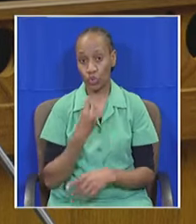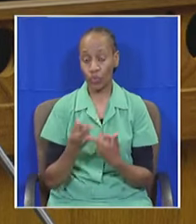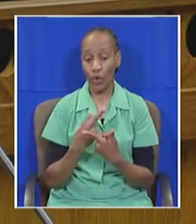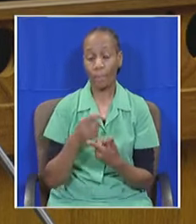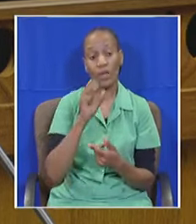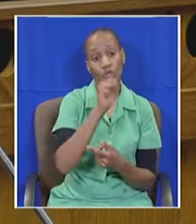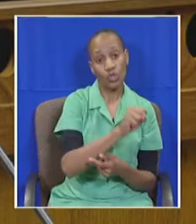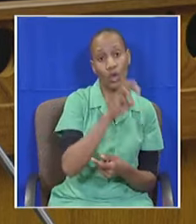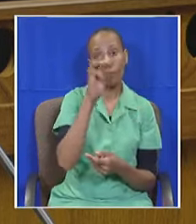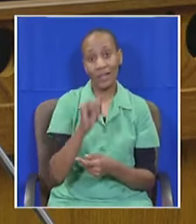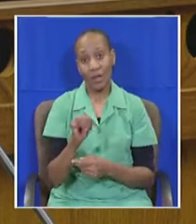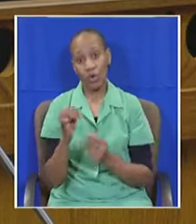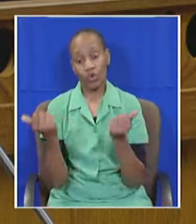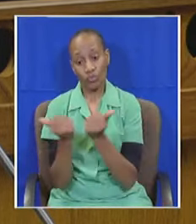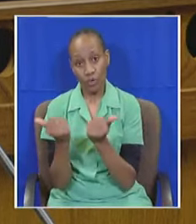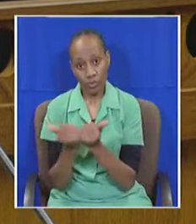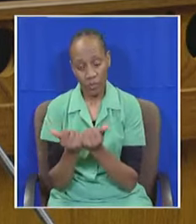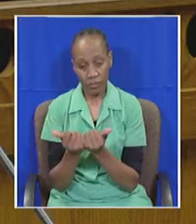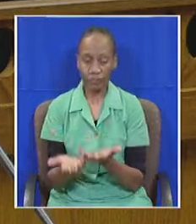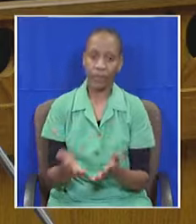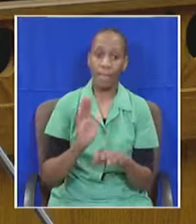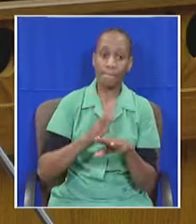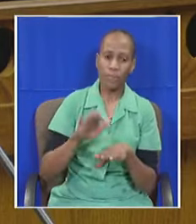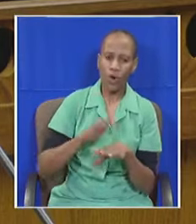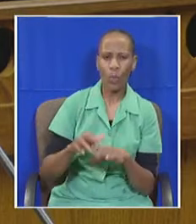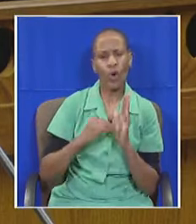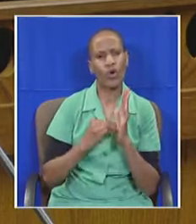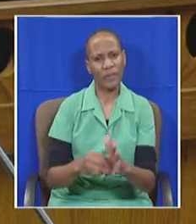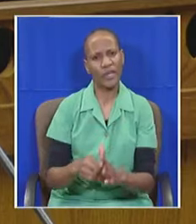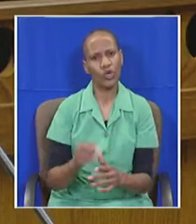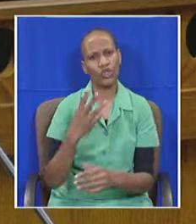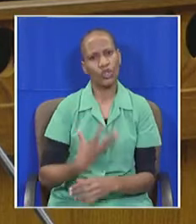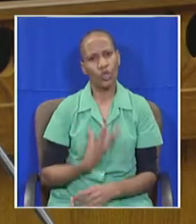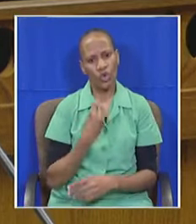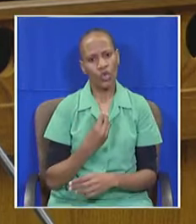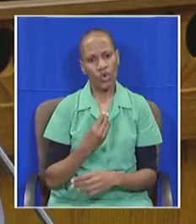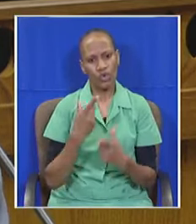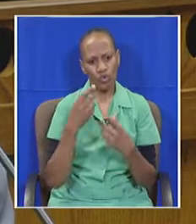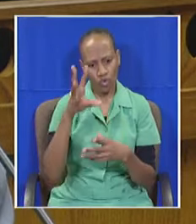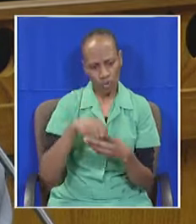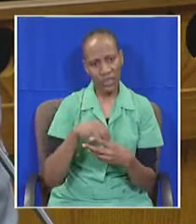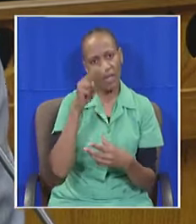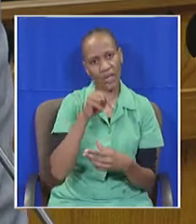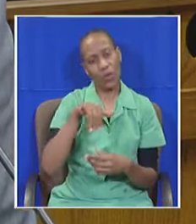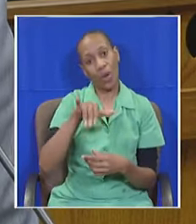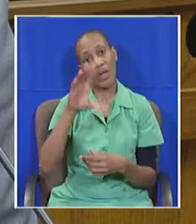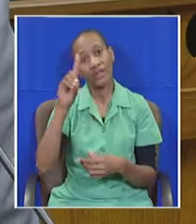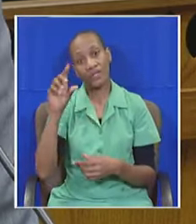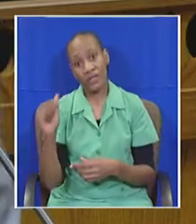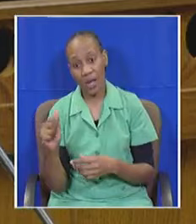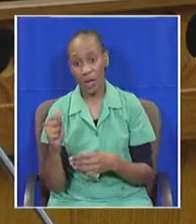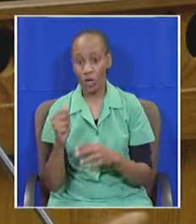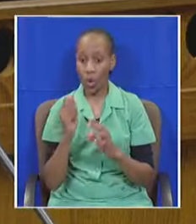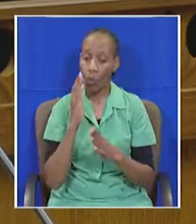Mahlangu scholarship, and more than 1 million young people having gone through the NYDA scholarship, a career